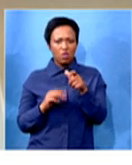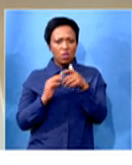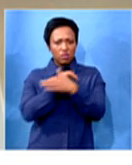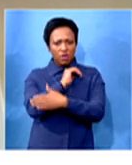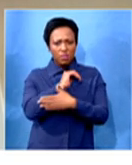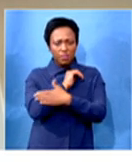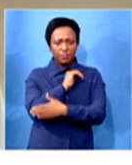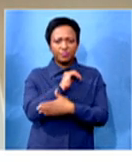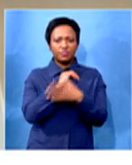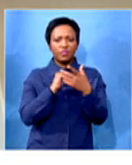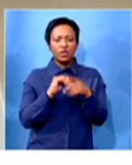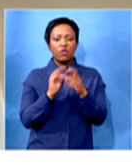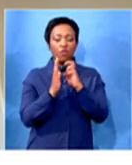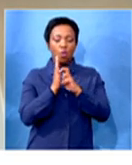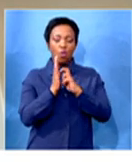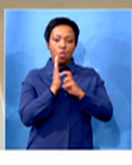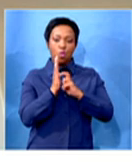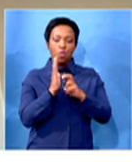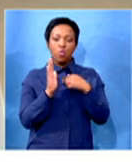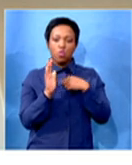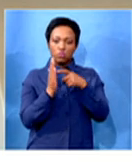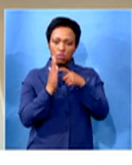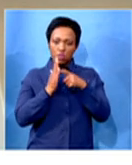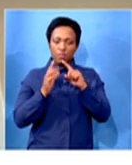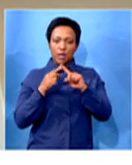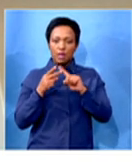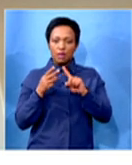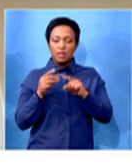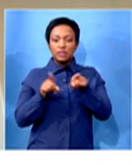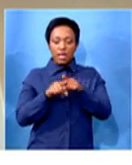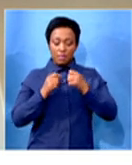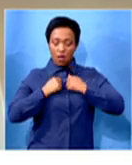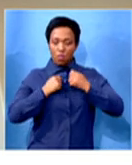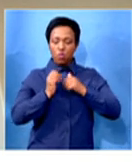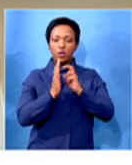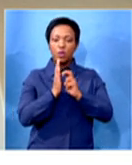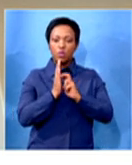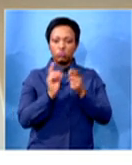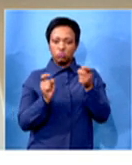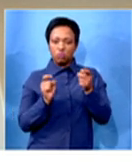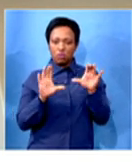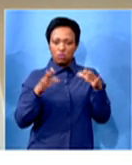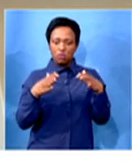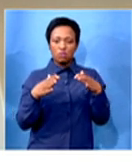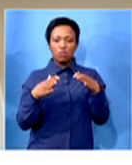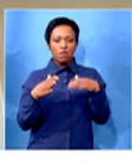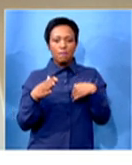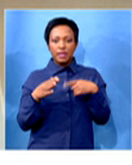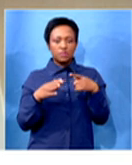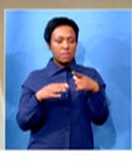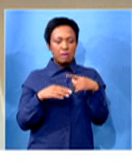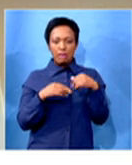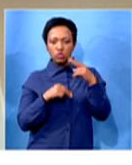there are good regulatory requirements such as our own, that shortcuts should be taken that would in any